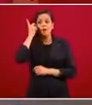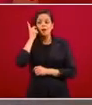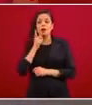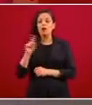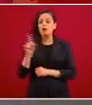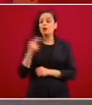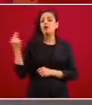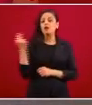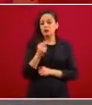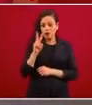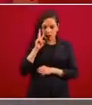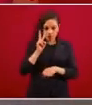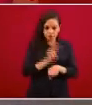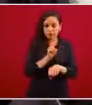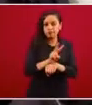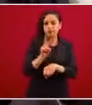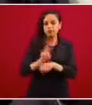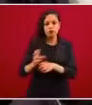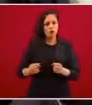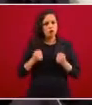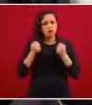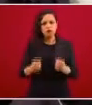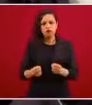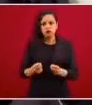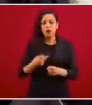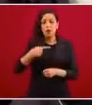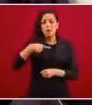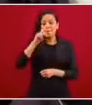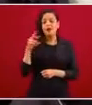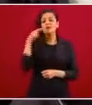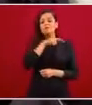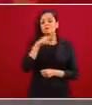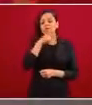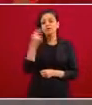situation, but this doesn't mean that we do not comply with the proper